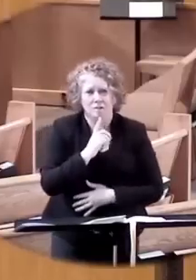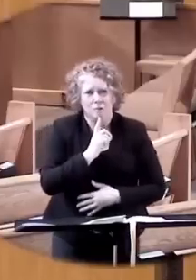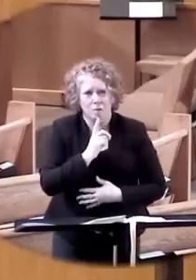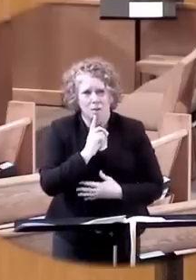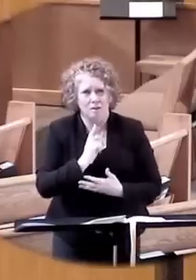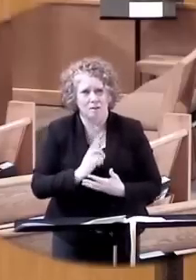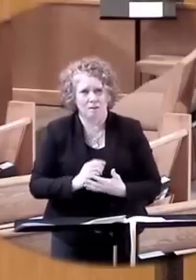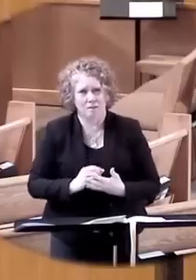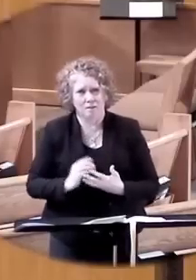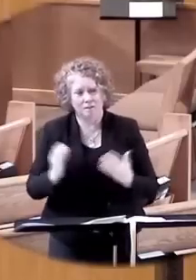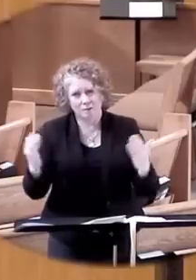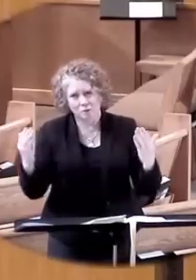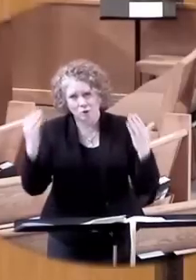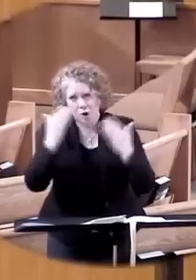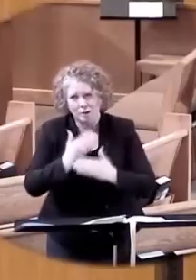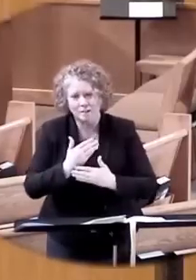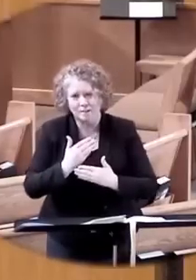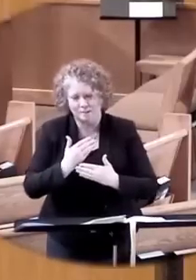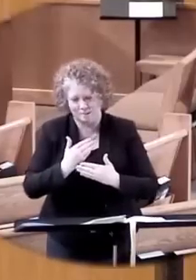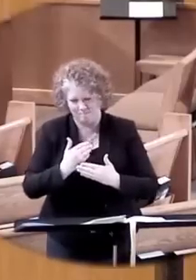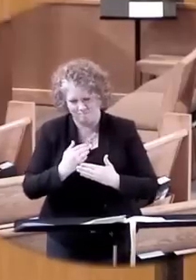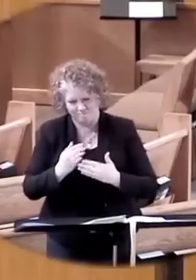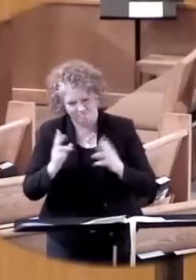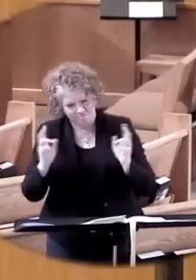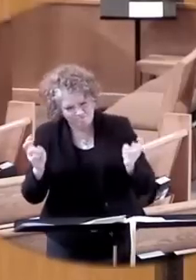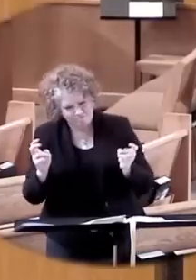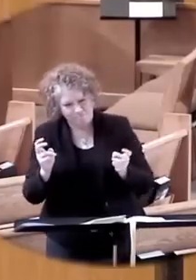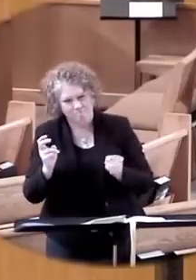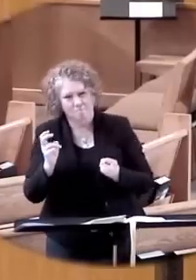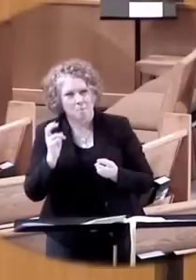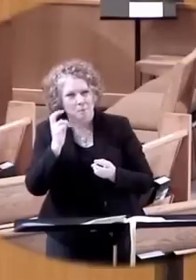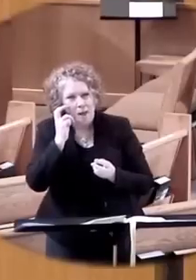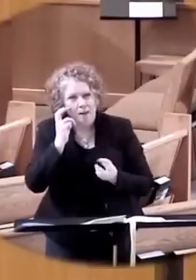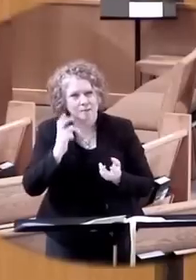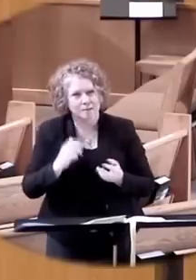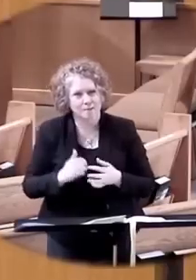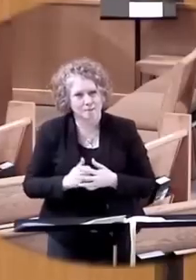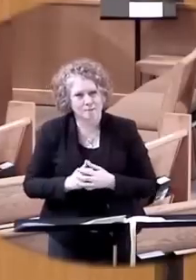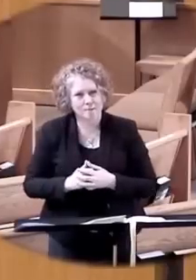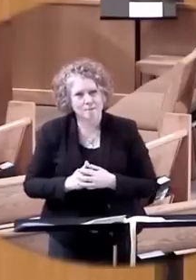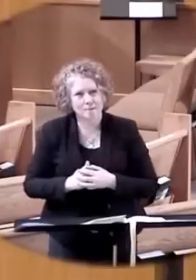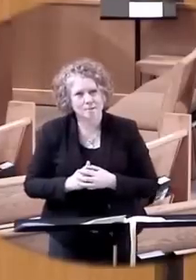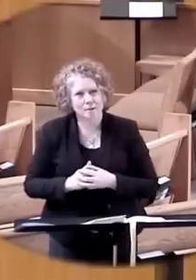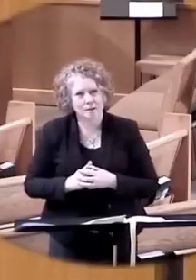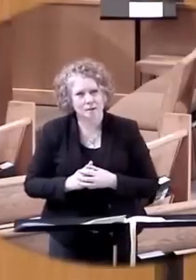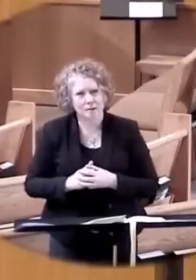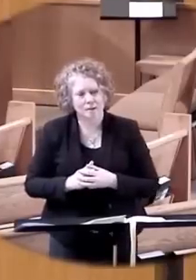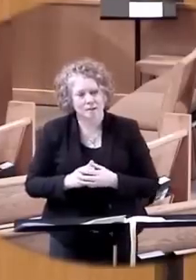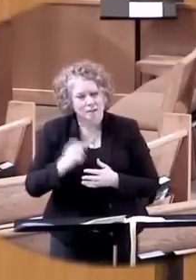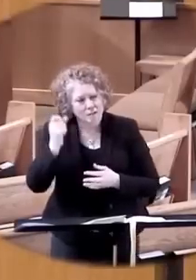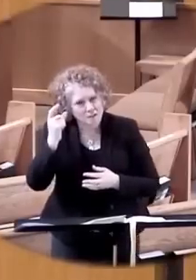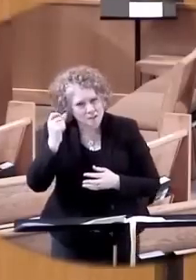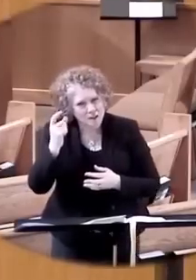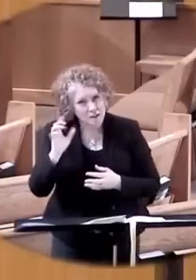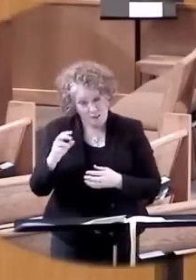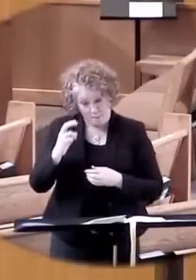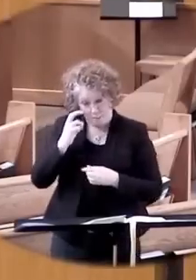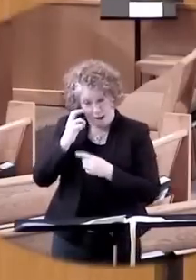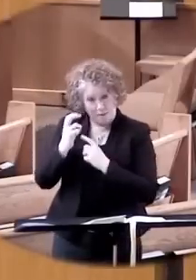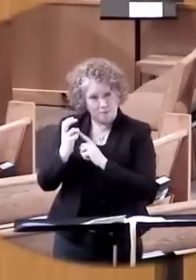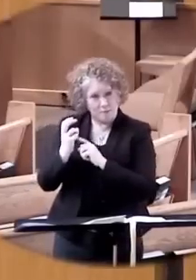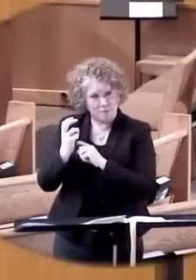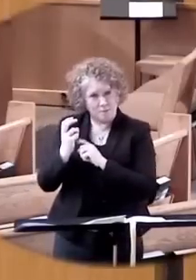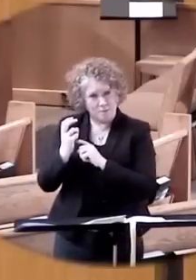darkness, blindness, blindness that only Christ can heal. My brothers